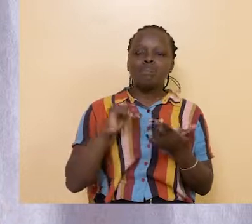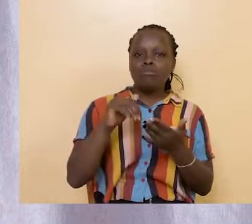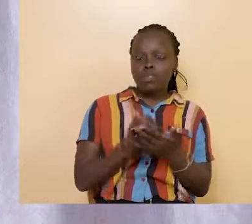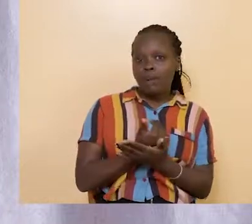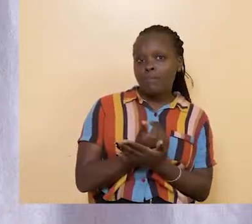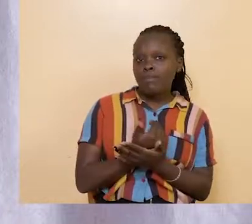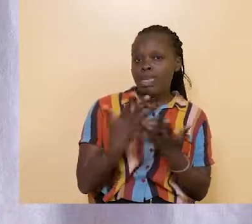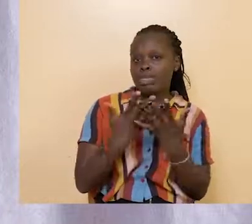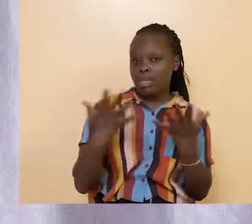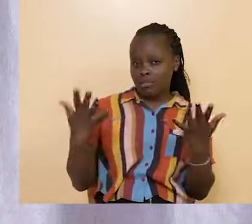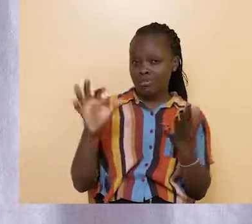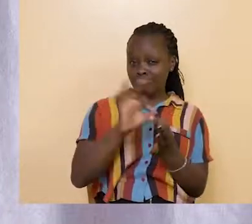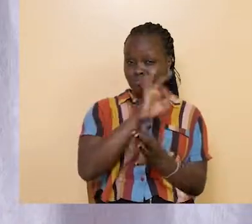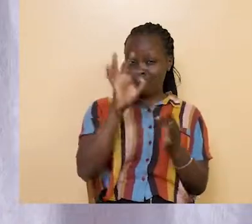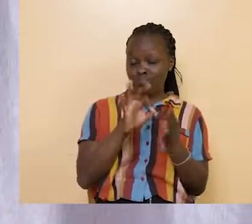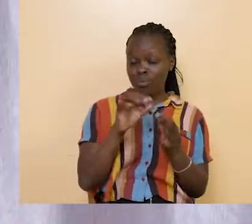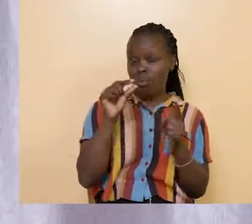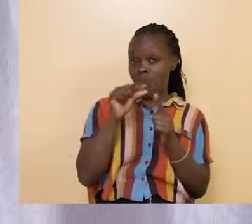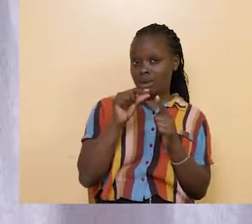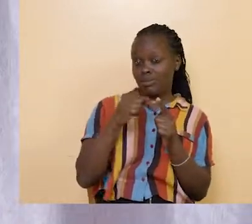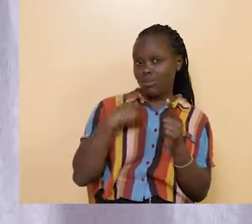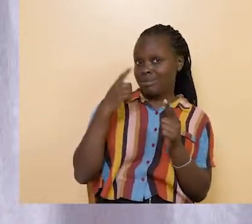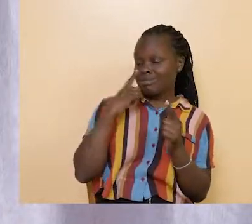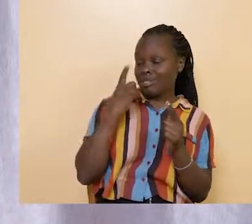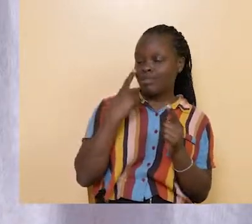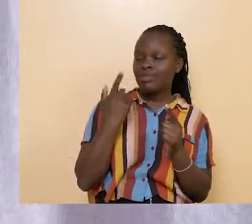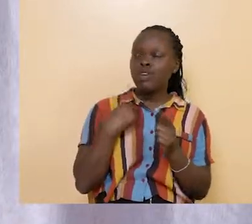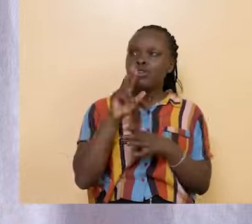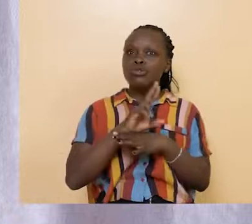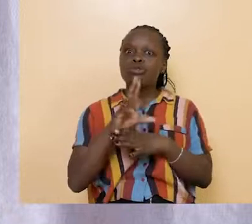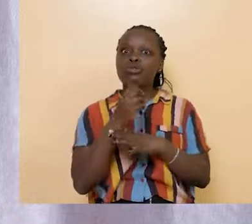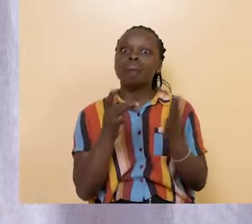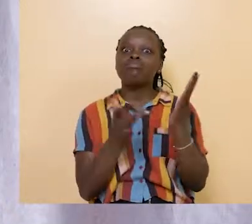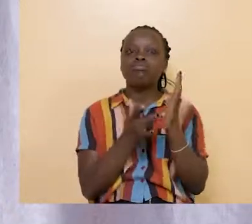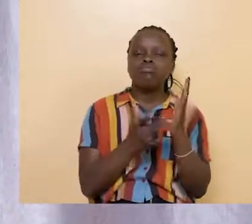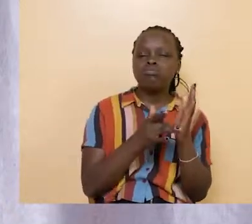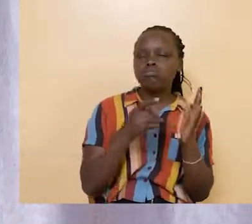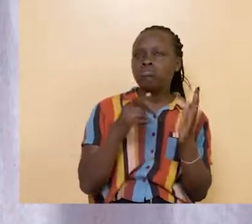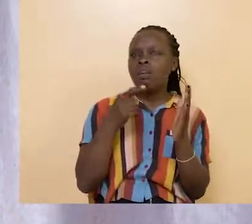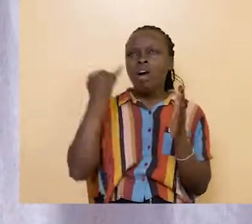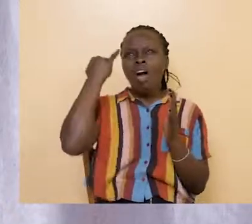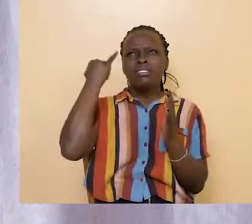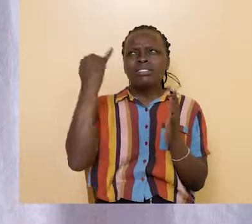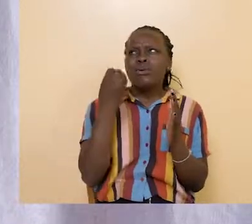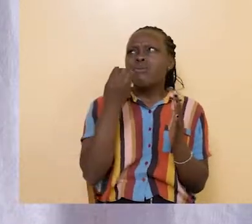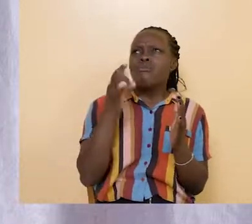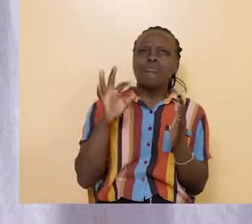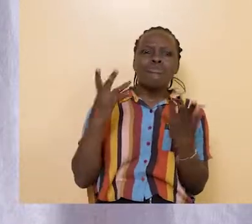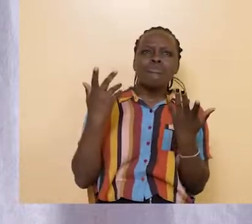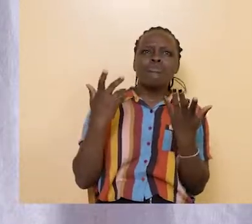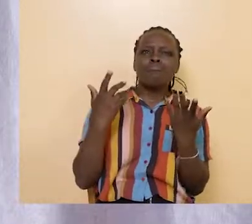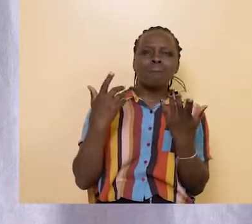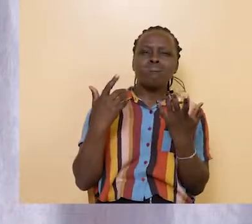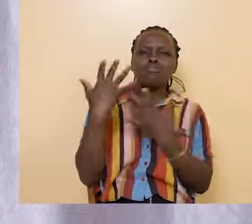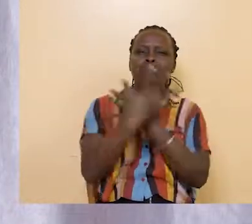Some of the things specific to words that we see in the use of technology is this whole idea of this